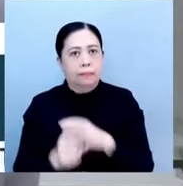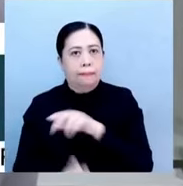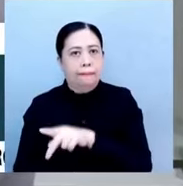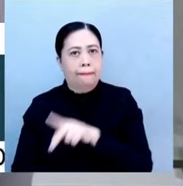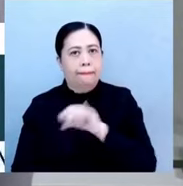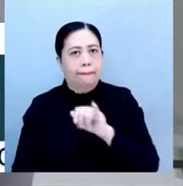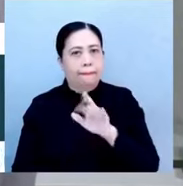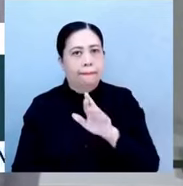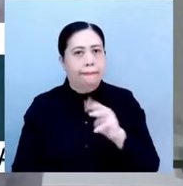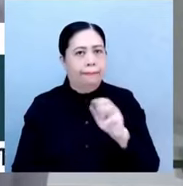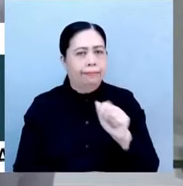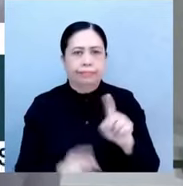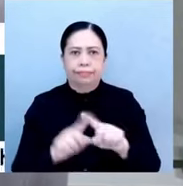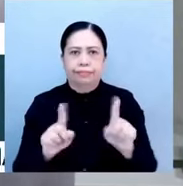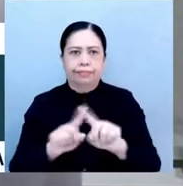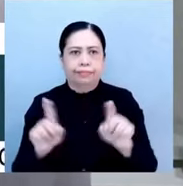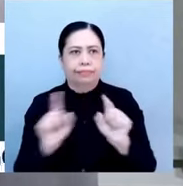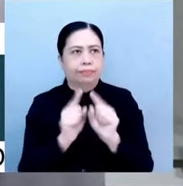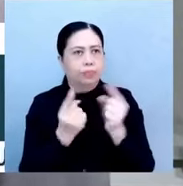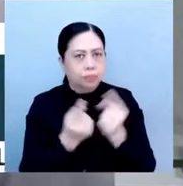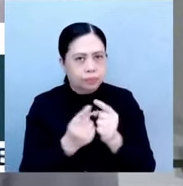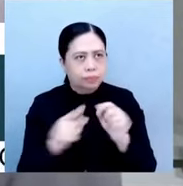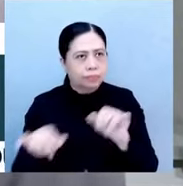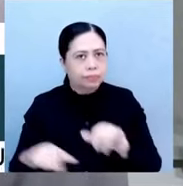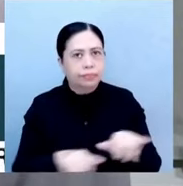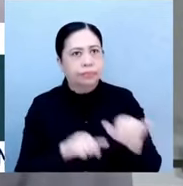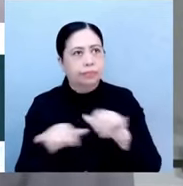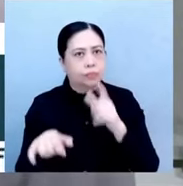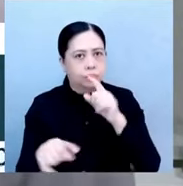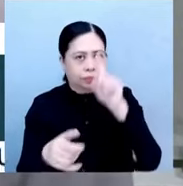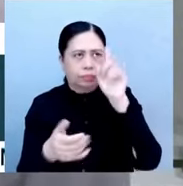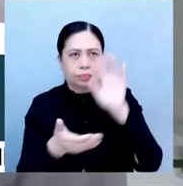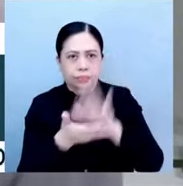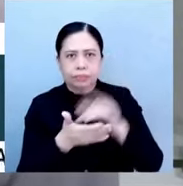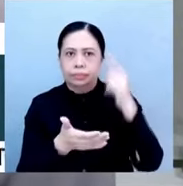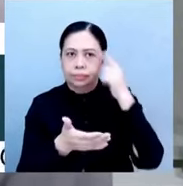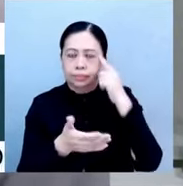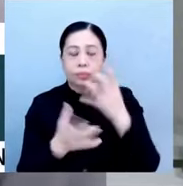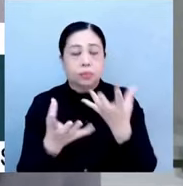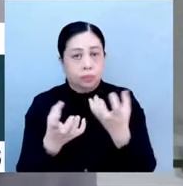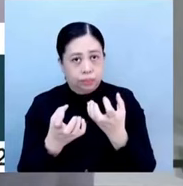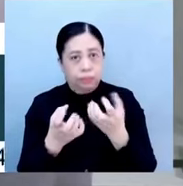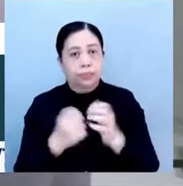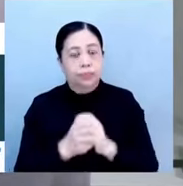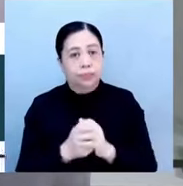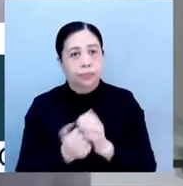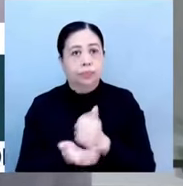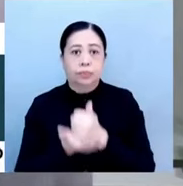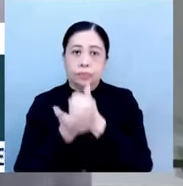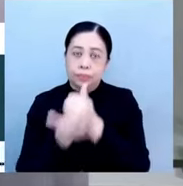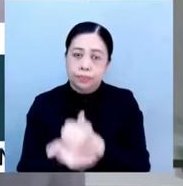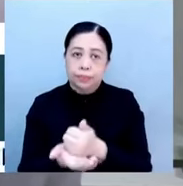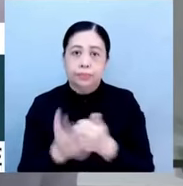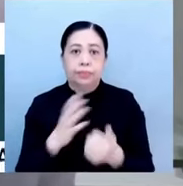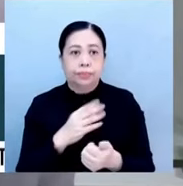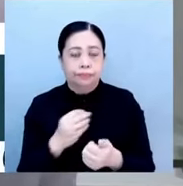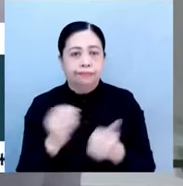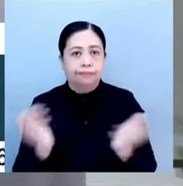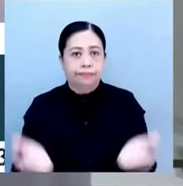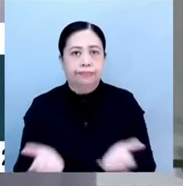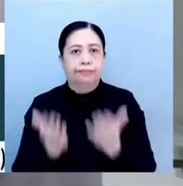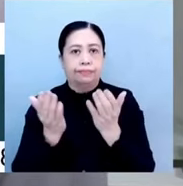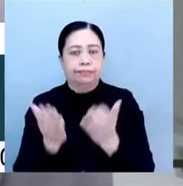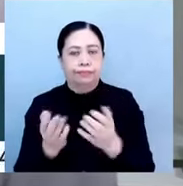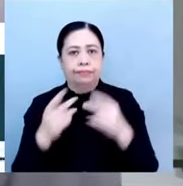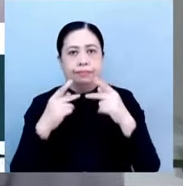and other similarly minded individuals na gusto rin pong tumulong at isulong ang